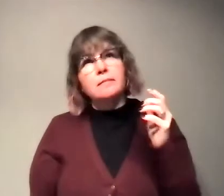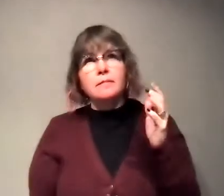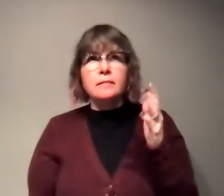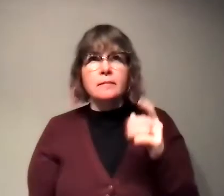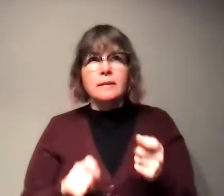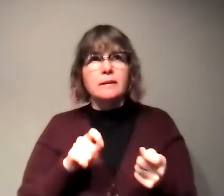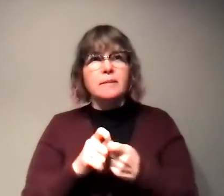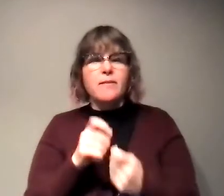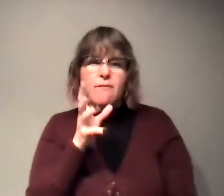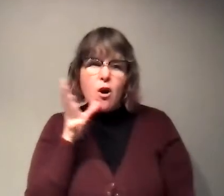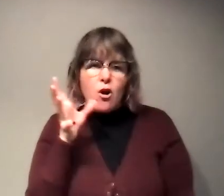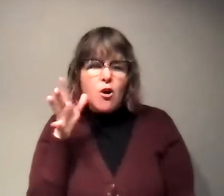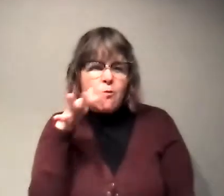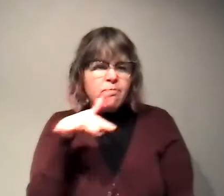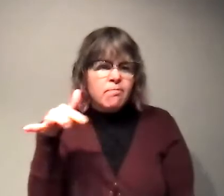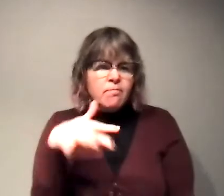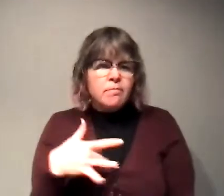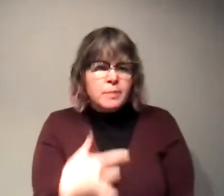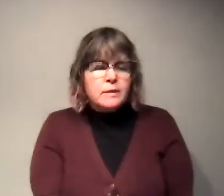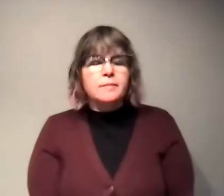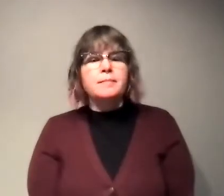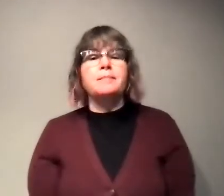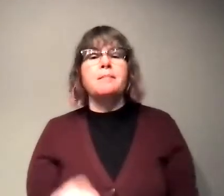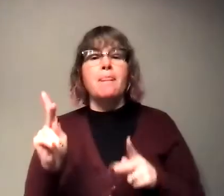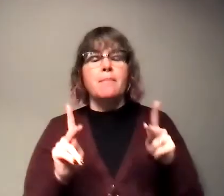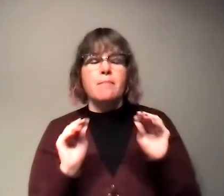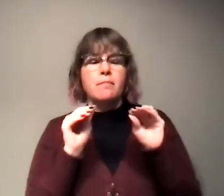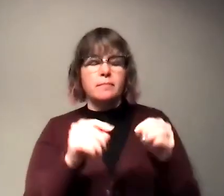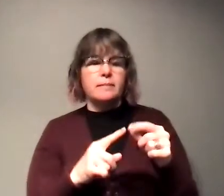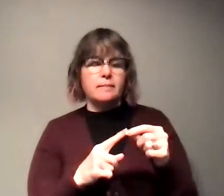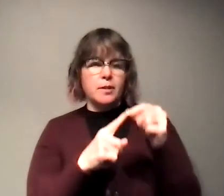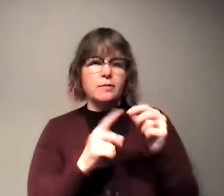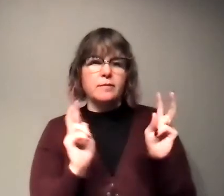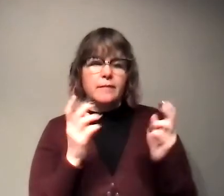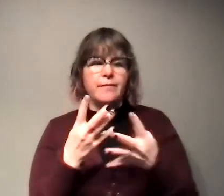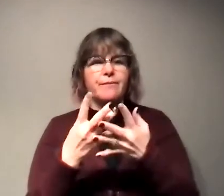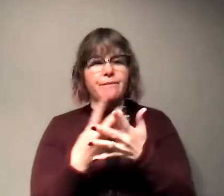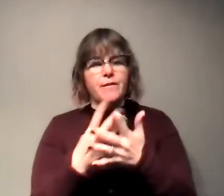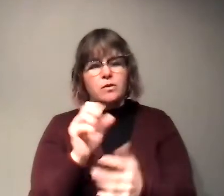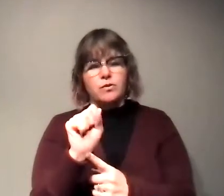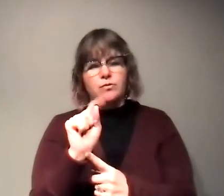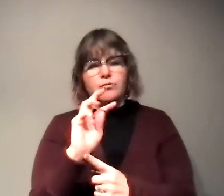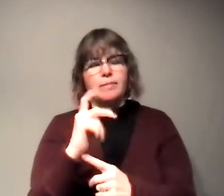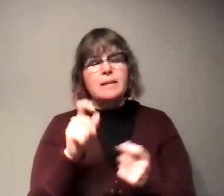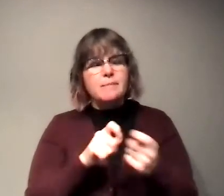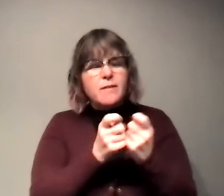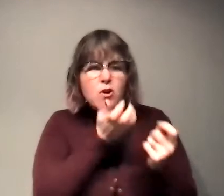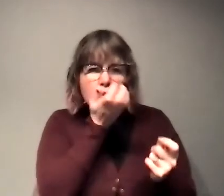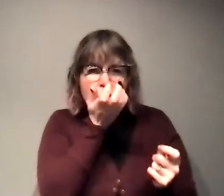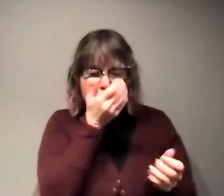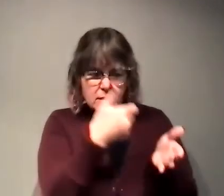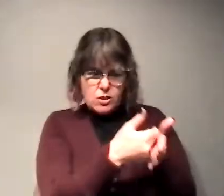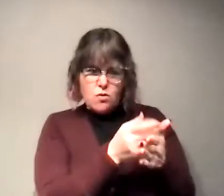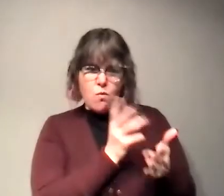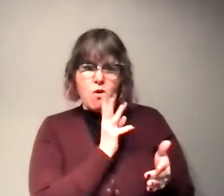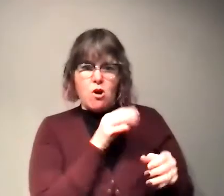particularly in farm areas where people will put special, they call them filter strips, where they plant certain grasses right next to the